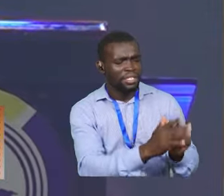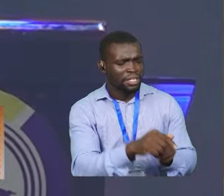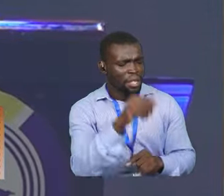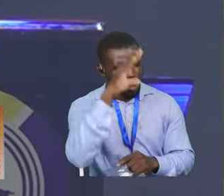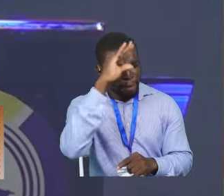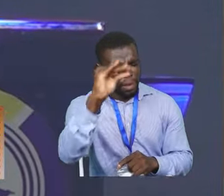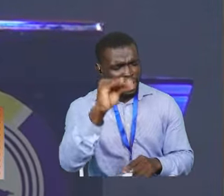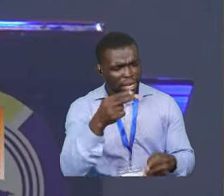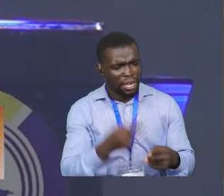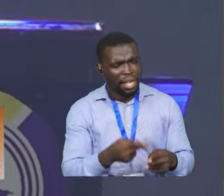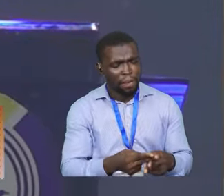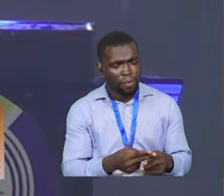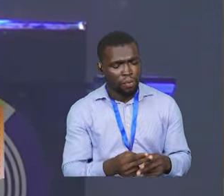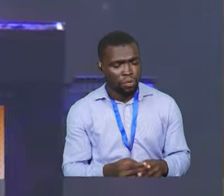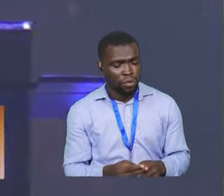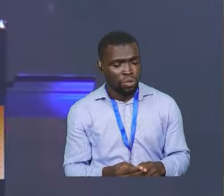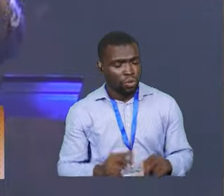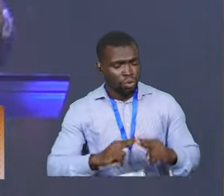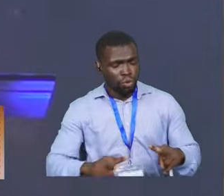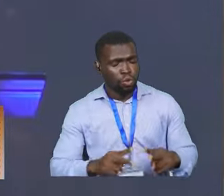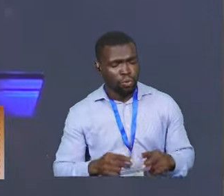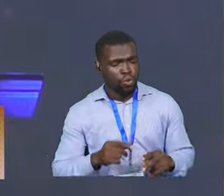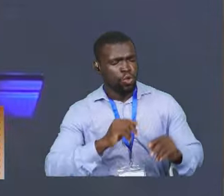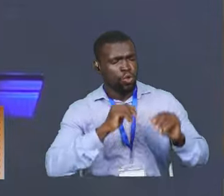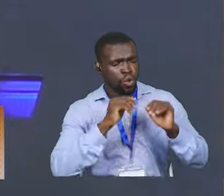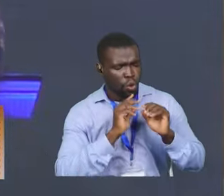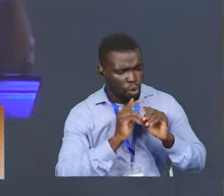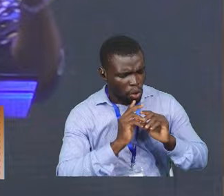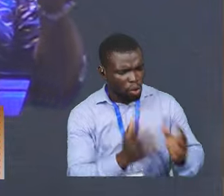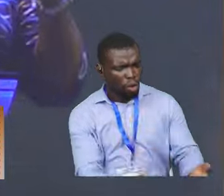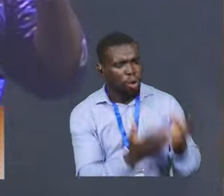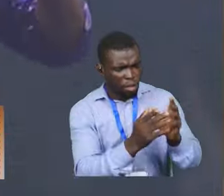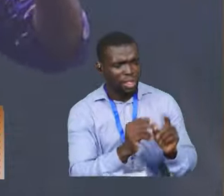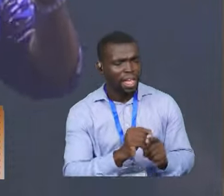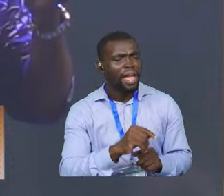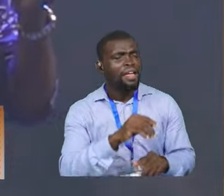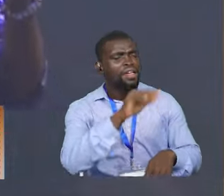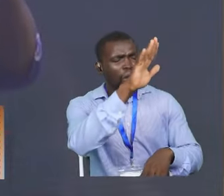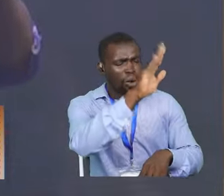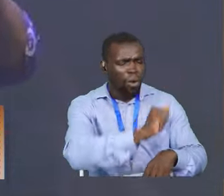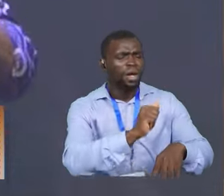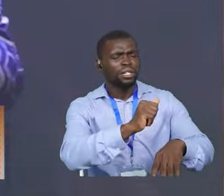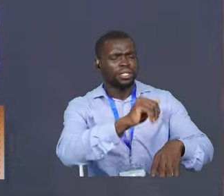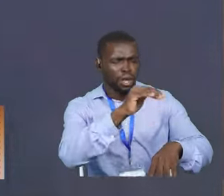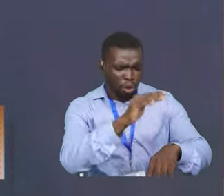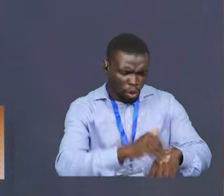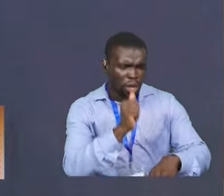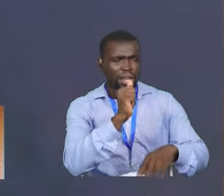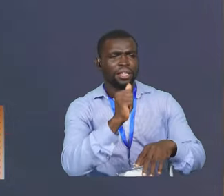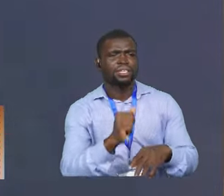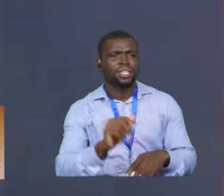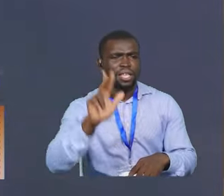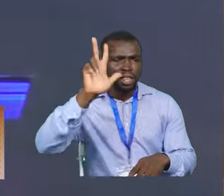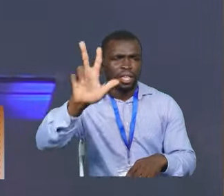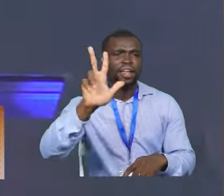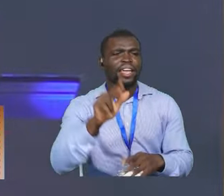we asked of the name. Called him once. Called him twice. Called him a third